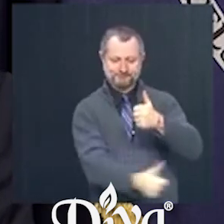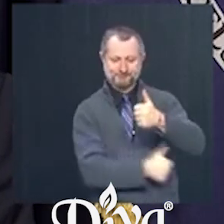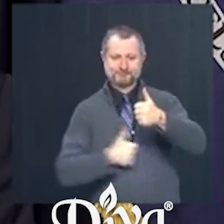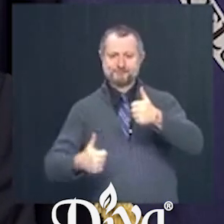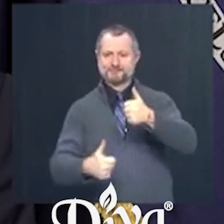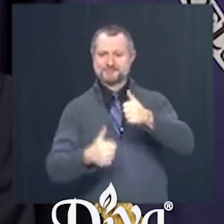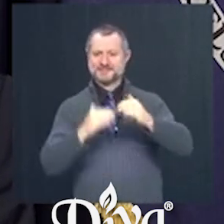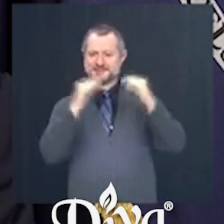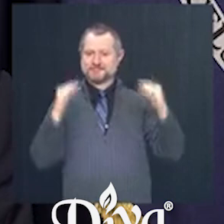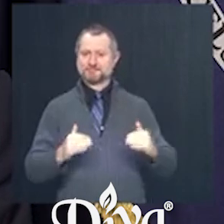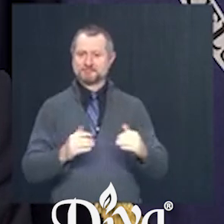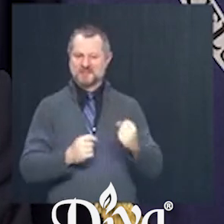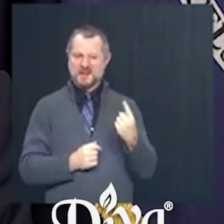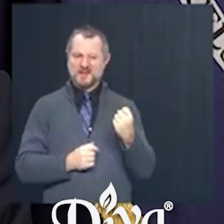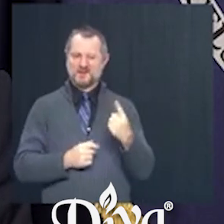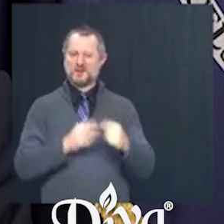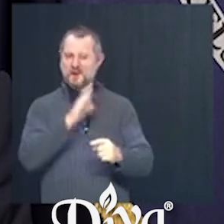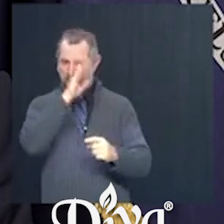11 hospitals.